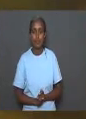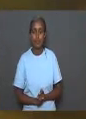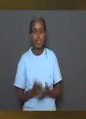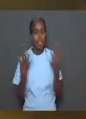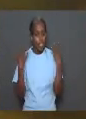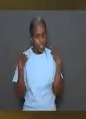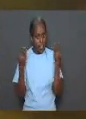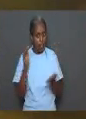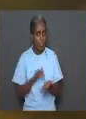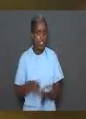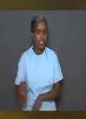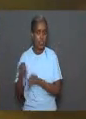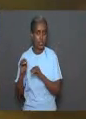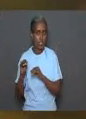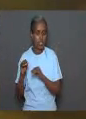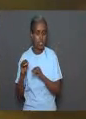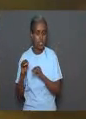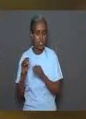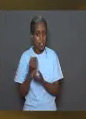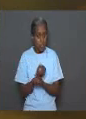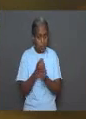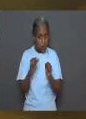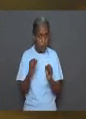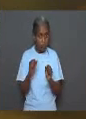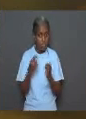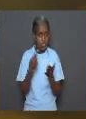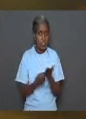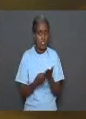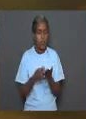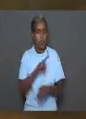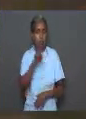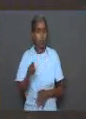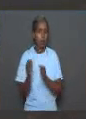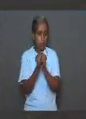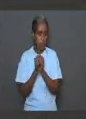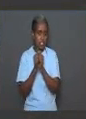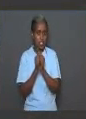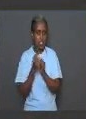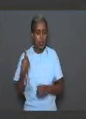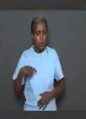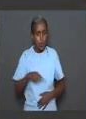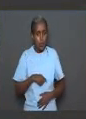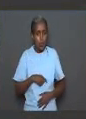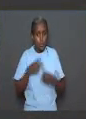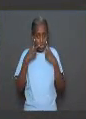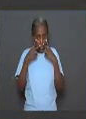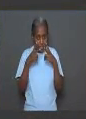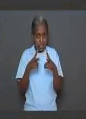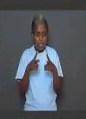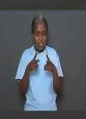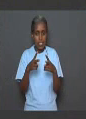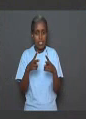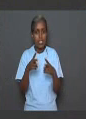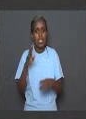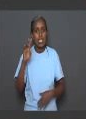Hello again, students. Let us solve this problem together. We can see that there are